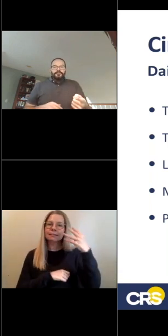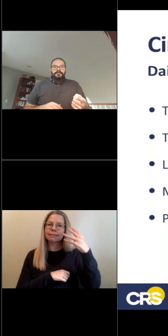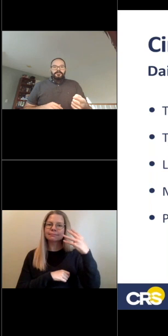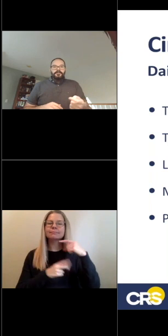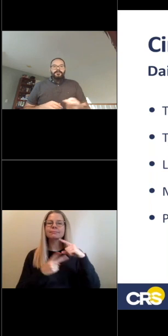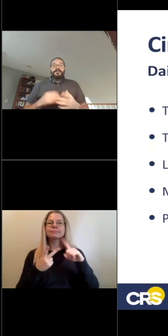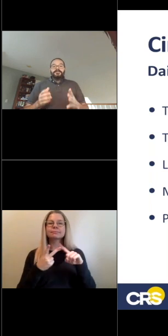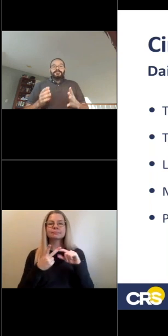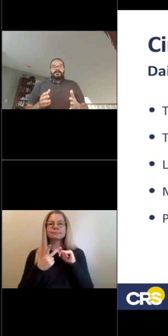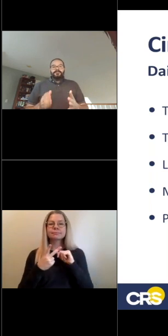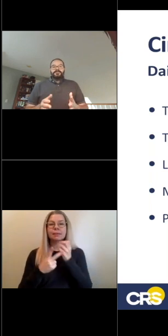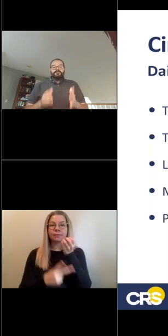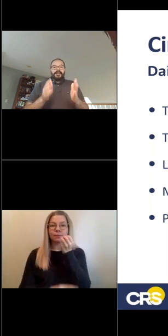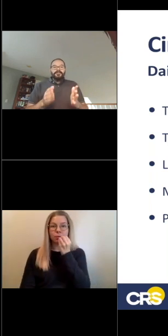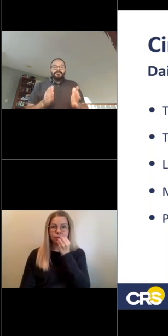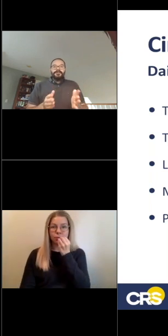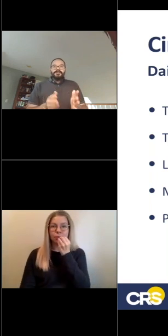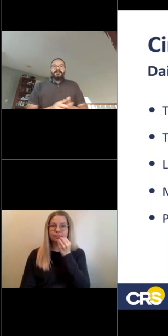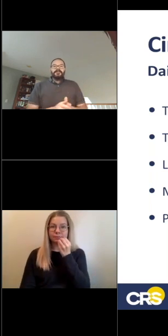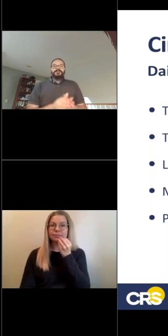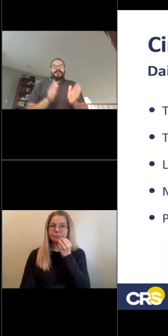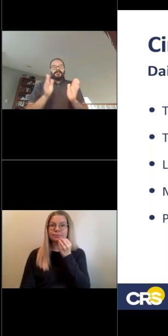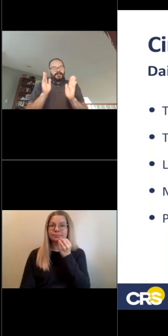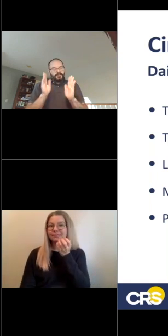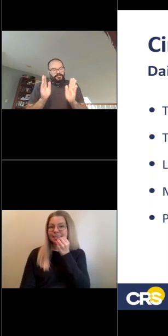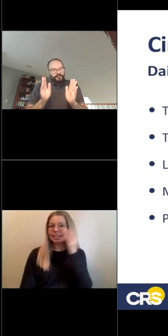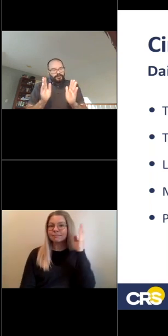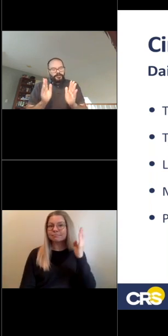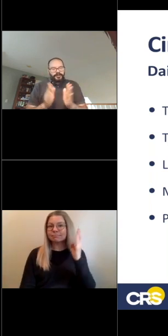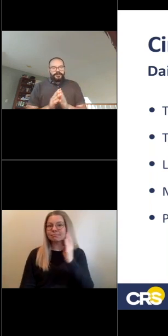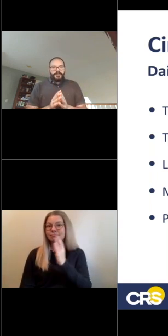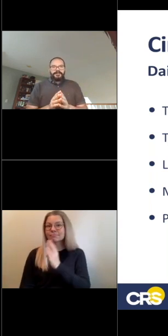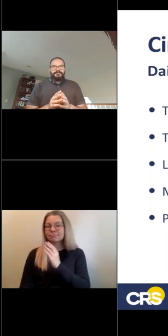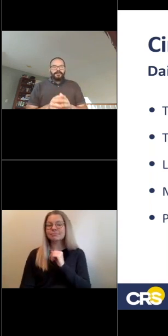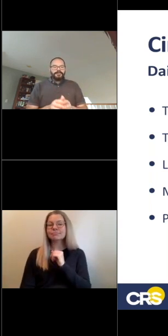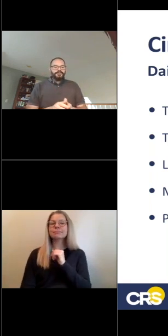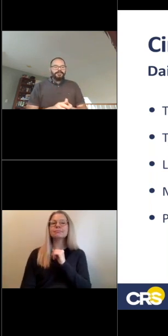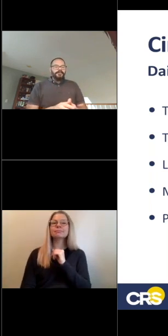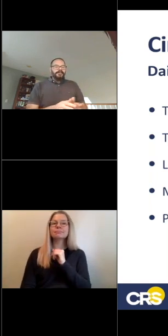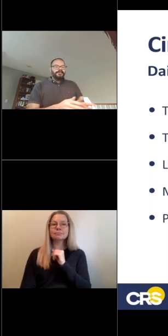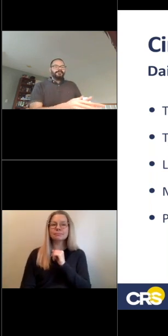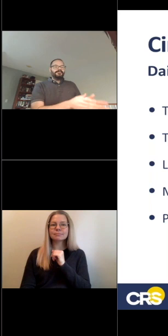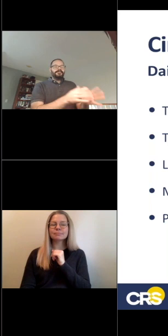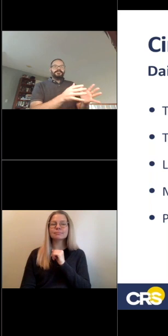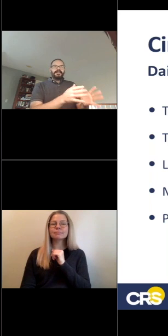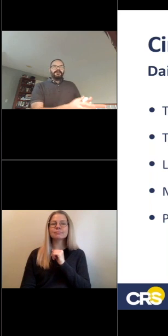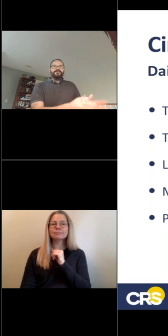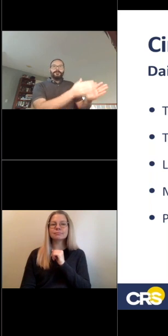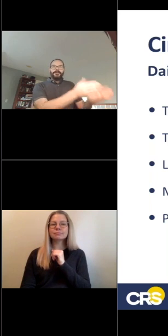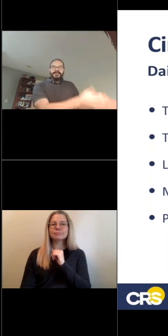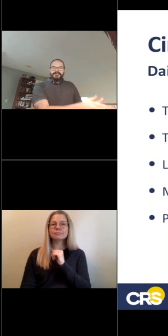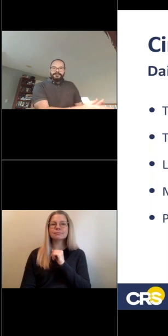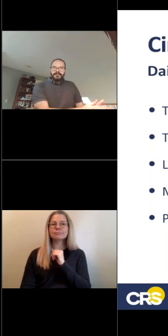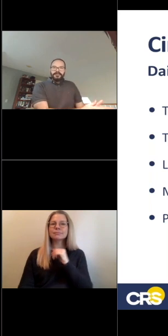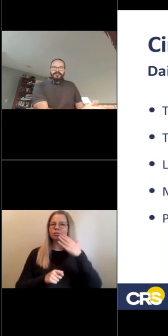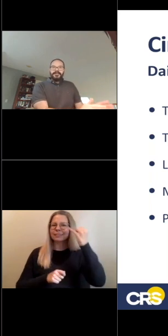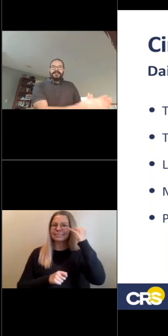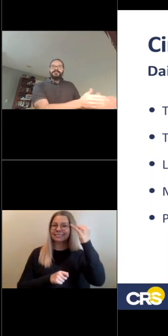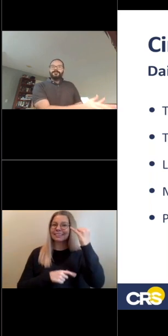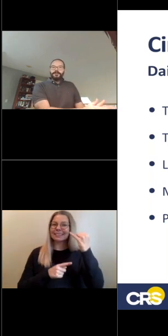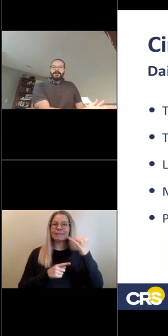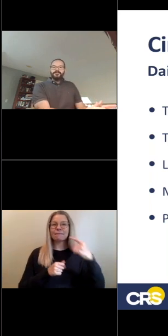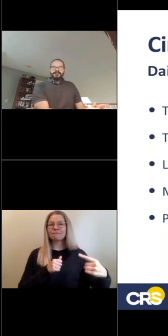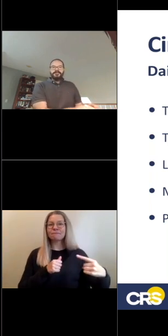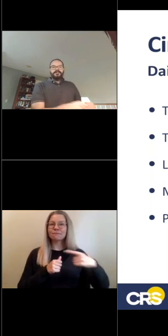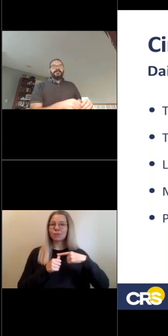food, meal times, regular meal times. And a good rule of thumb that I didn't mention is to have your biggest meal of the day